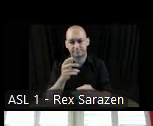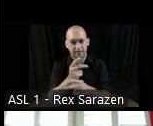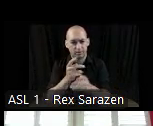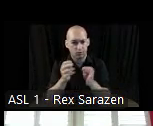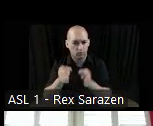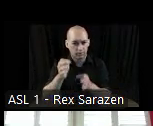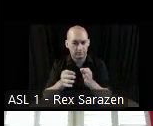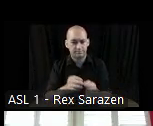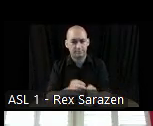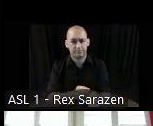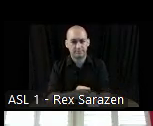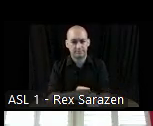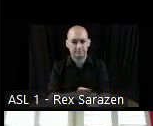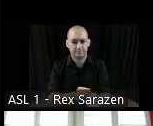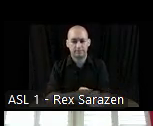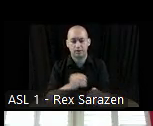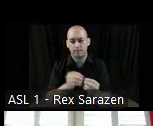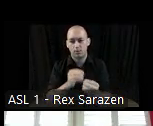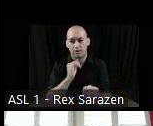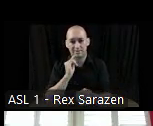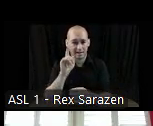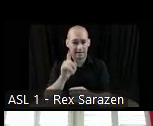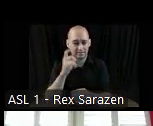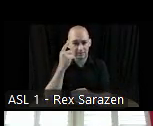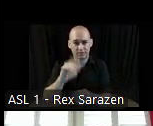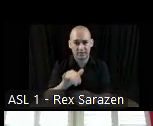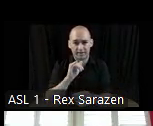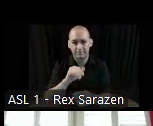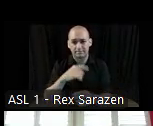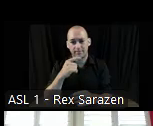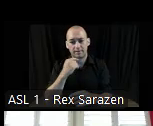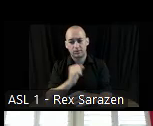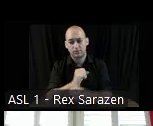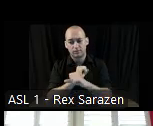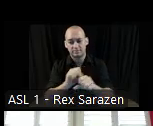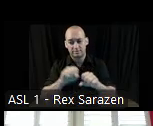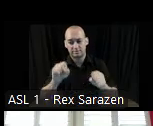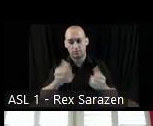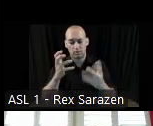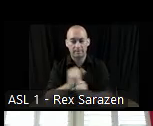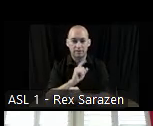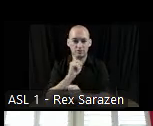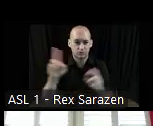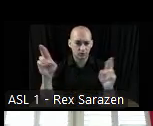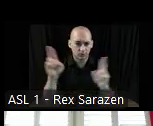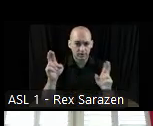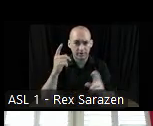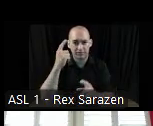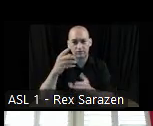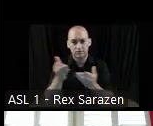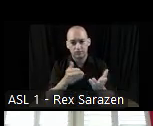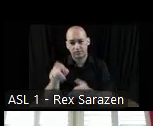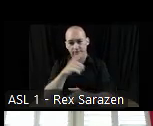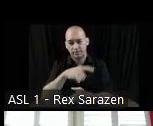of the public guardian system, we want to make sure that it is ready for that to serve those individuals now, but also